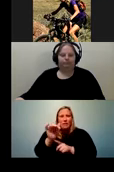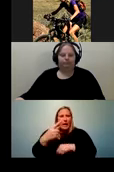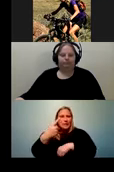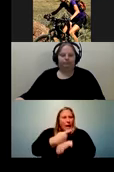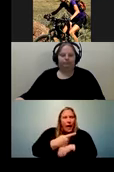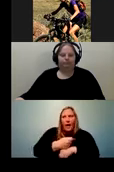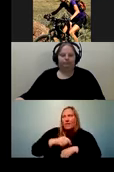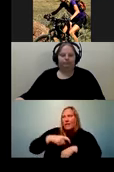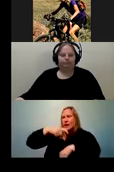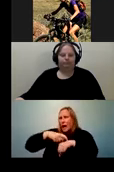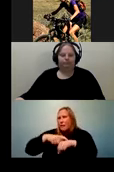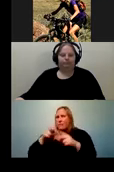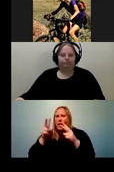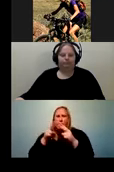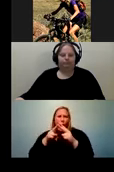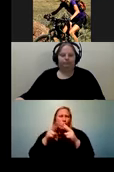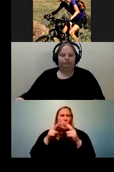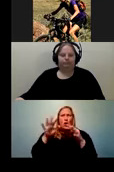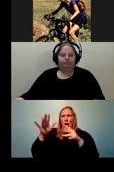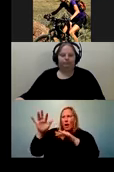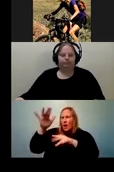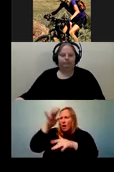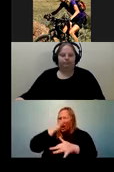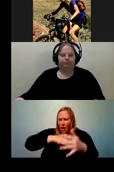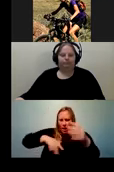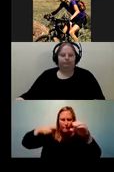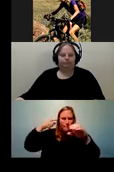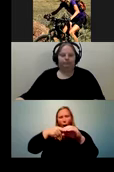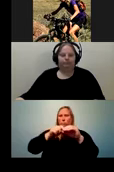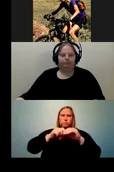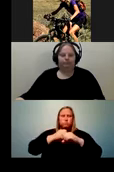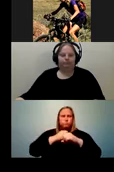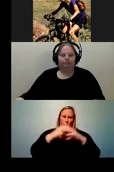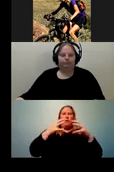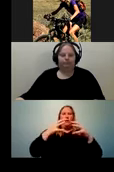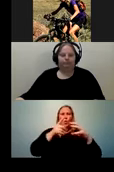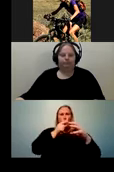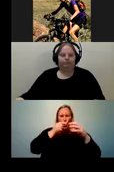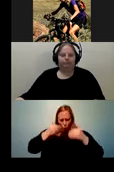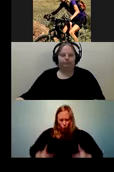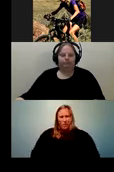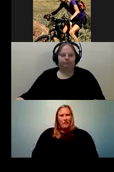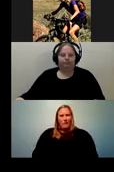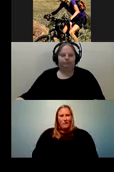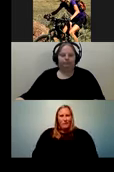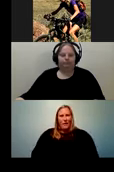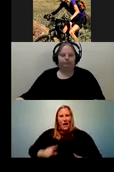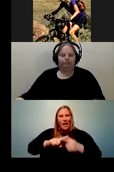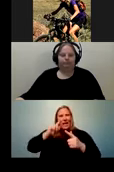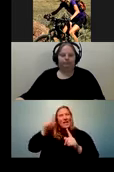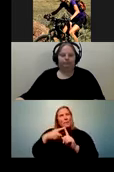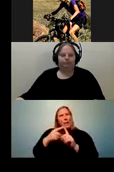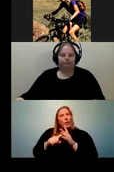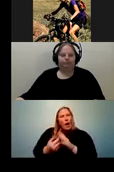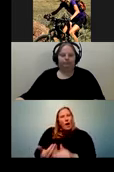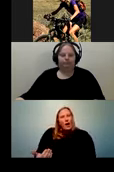That moment, that day, that partnership between your parents led to you, that by itself, then go all the way back to the beginning where